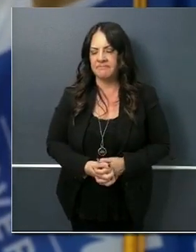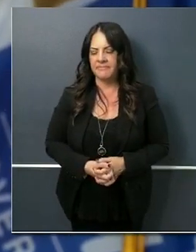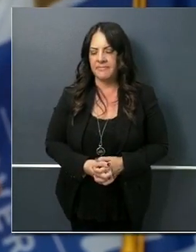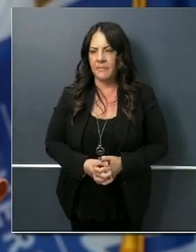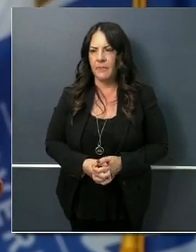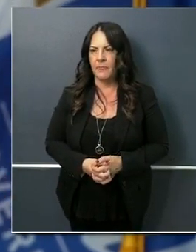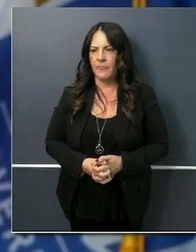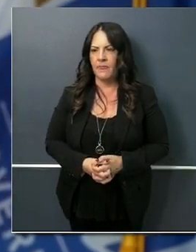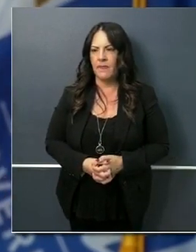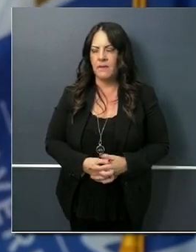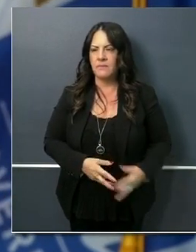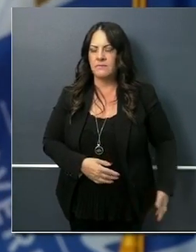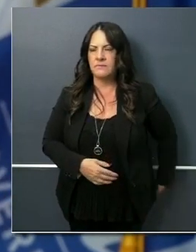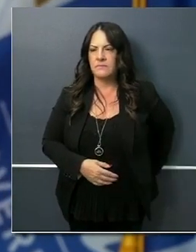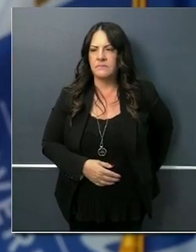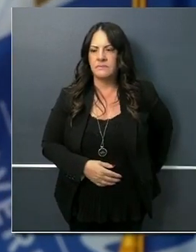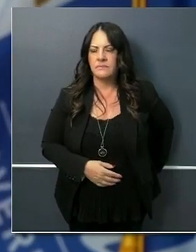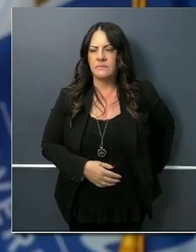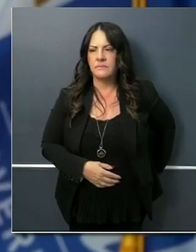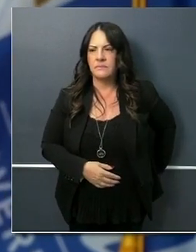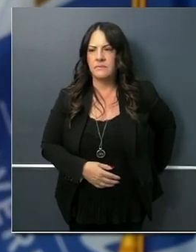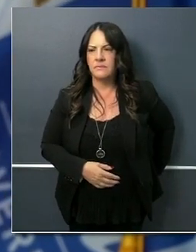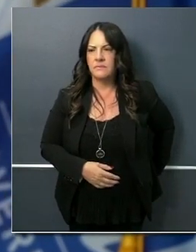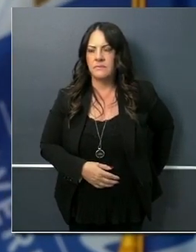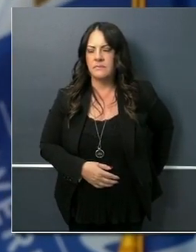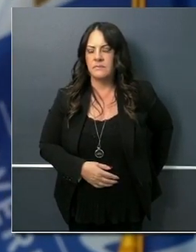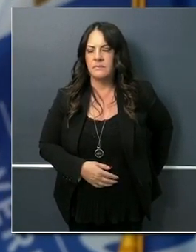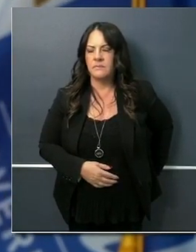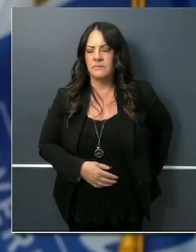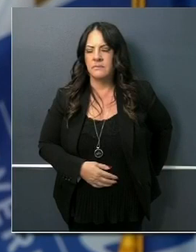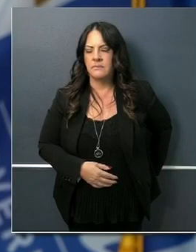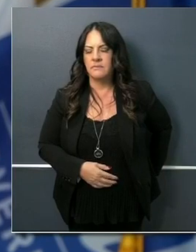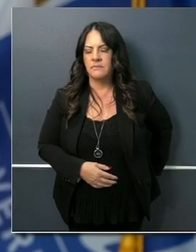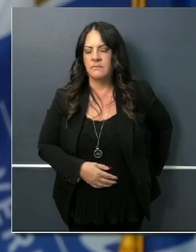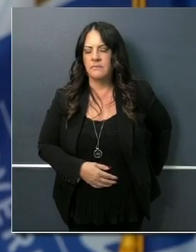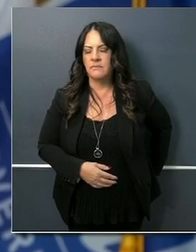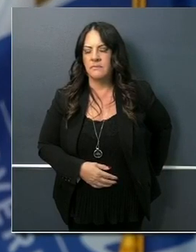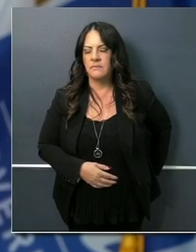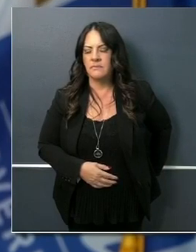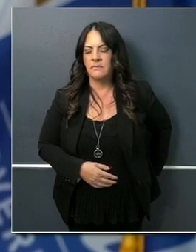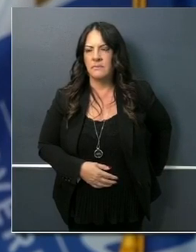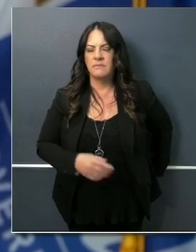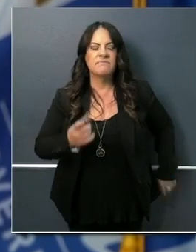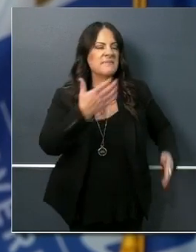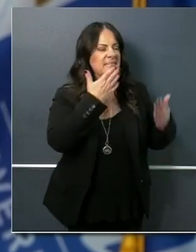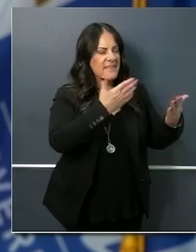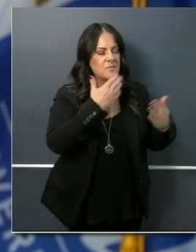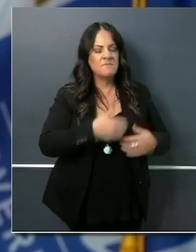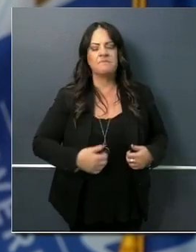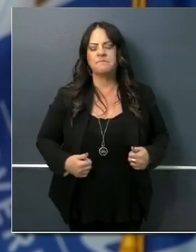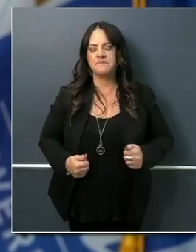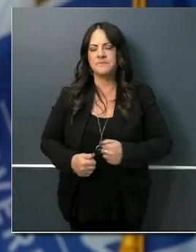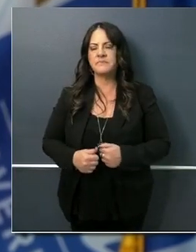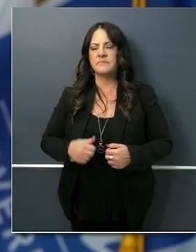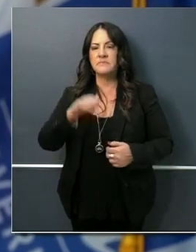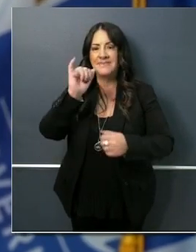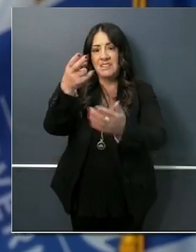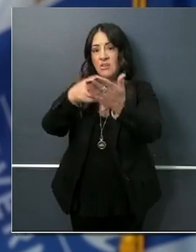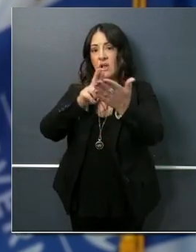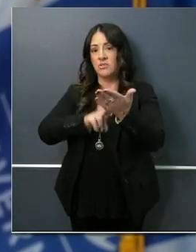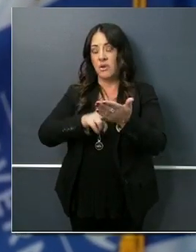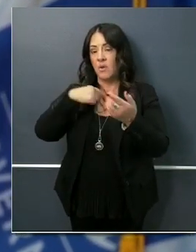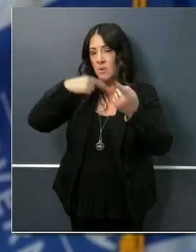All right, thanks, Governor. Look, on this particular contract, the big contract that we entered into